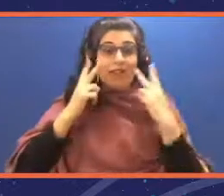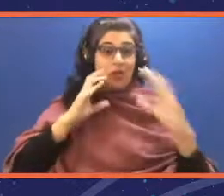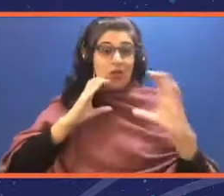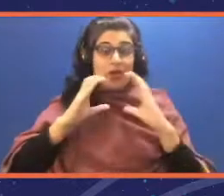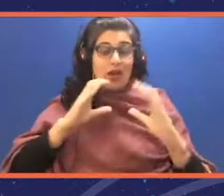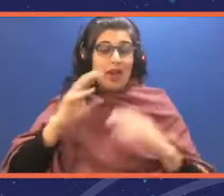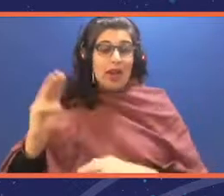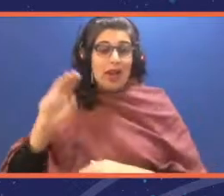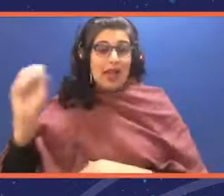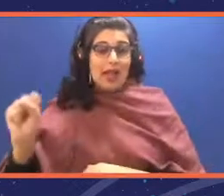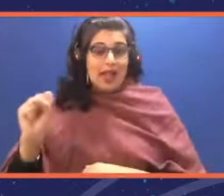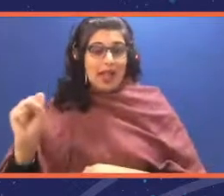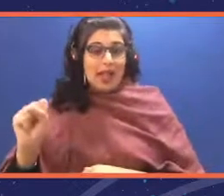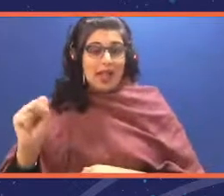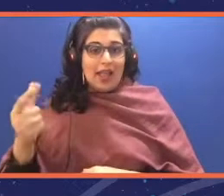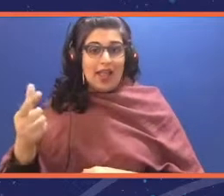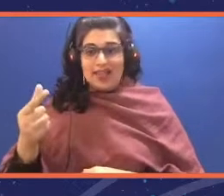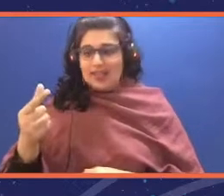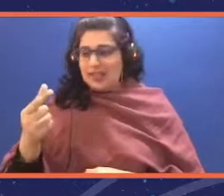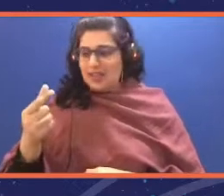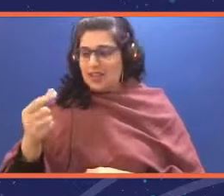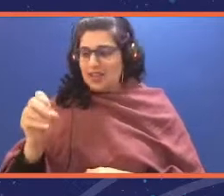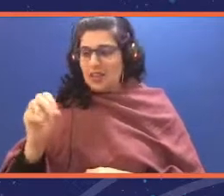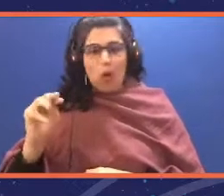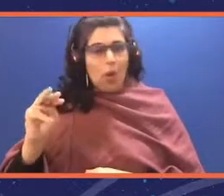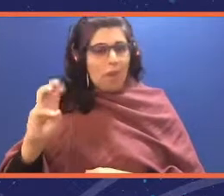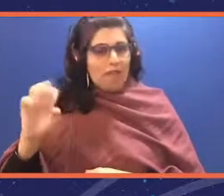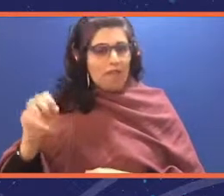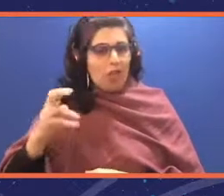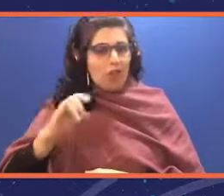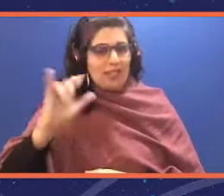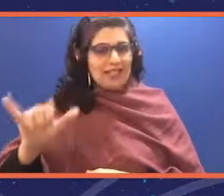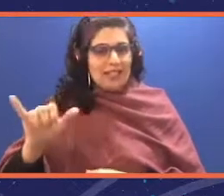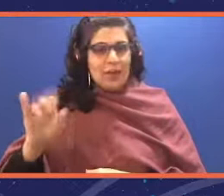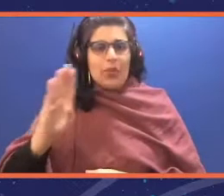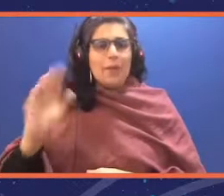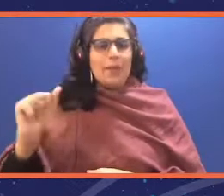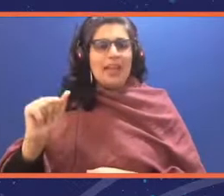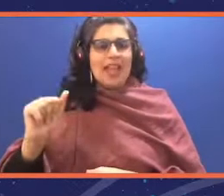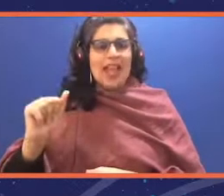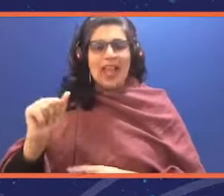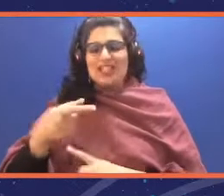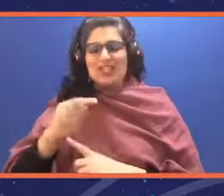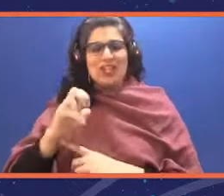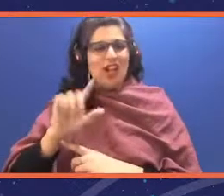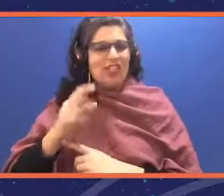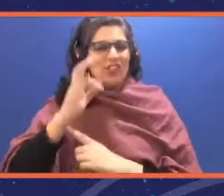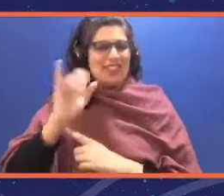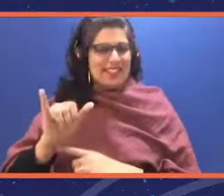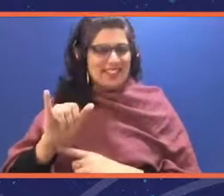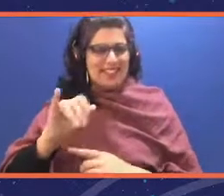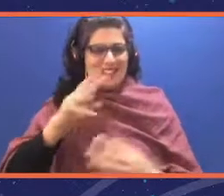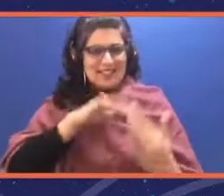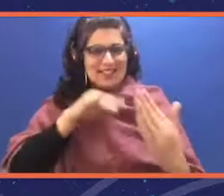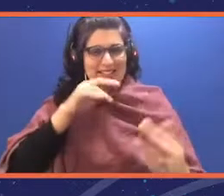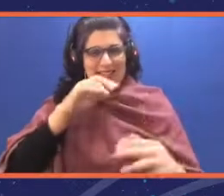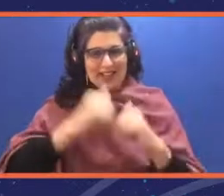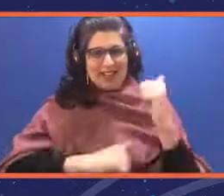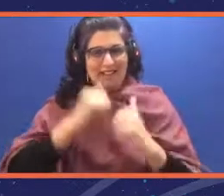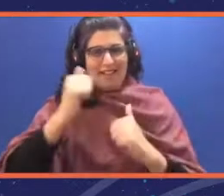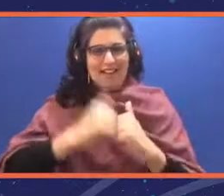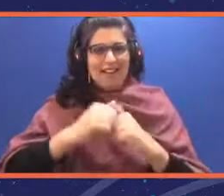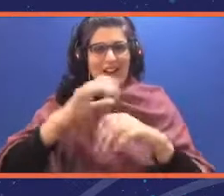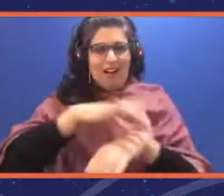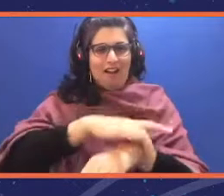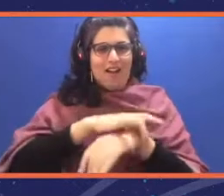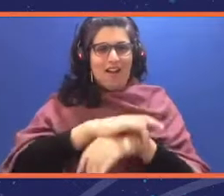fluvial geomorphology, a BA in geology, that took a mouthful, and a penchant for finding patterns that transcend